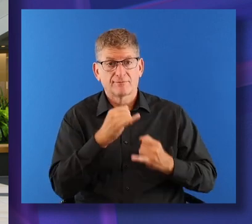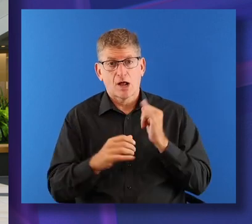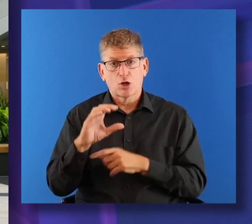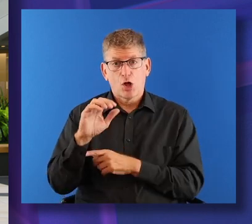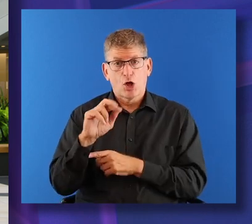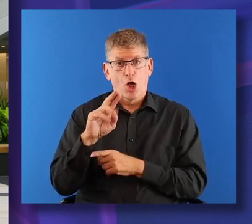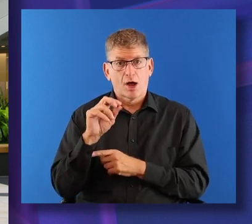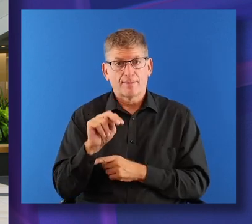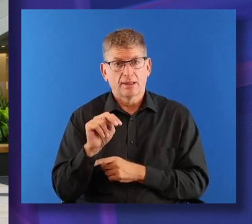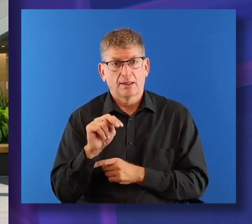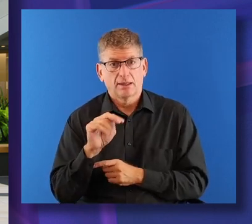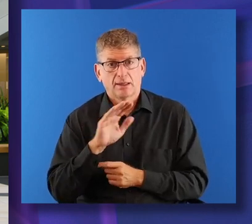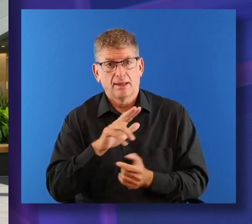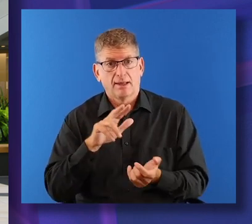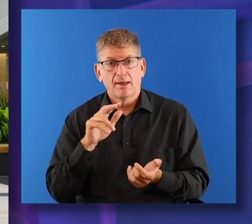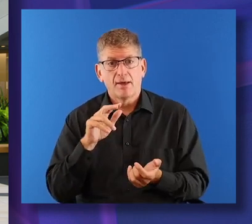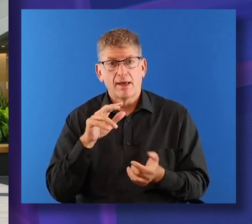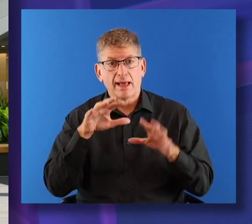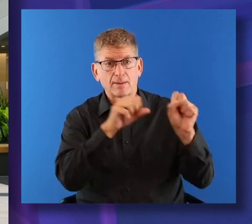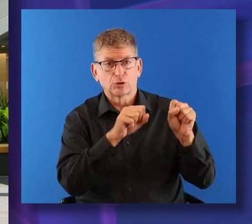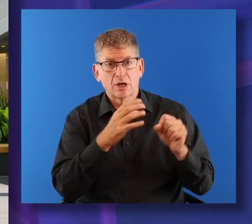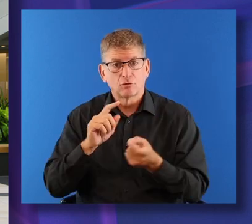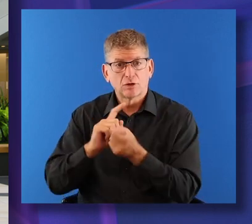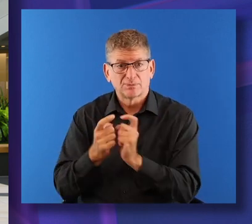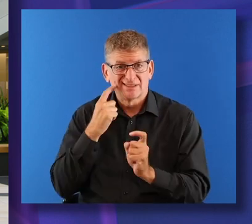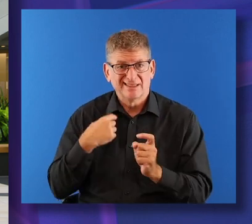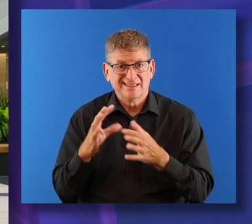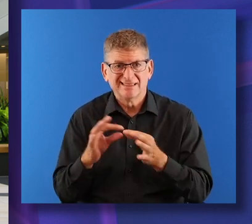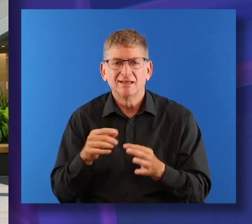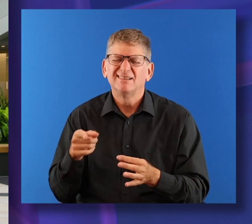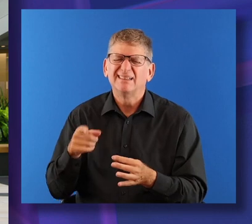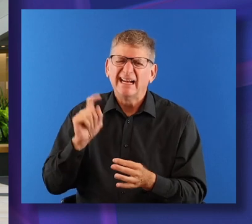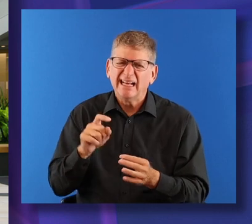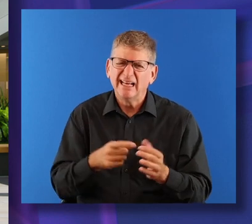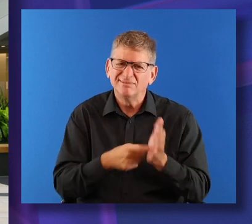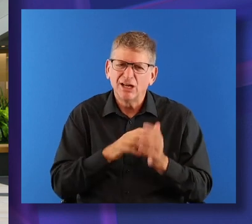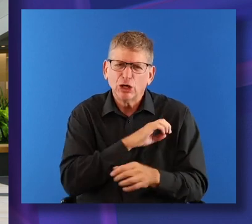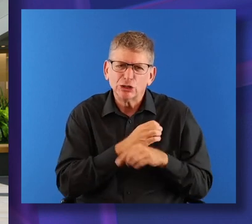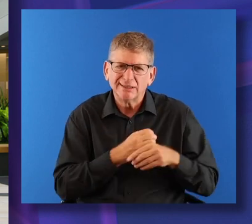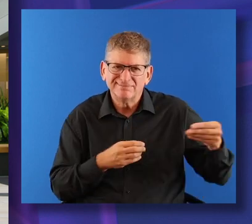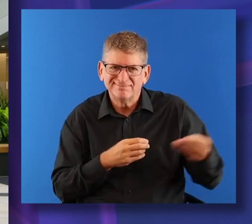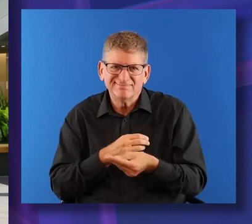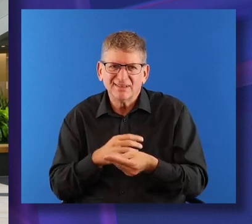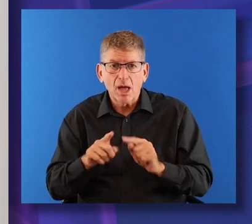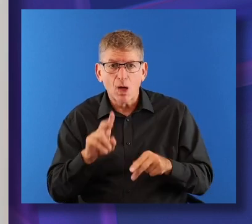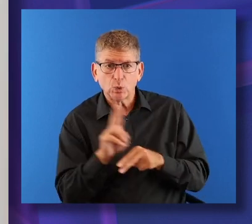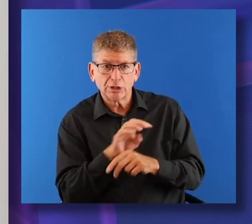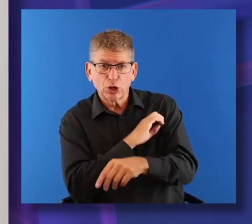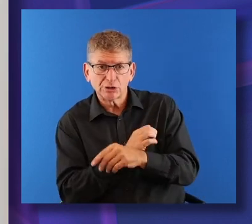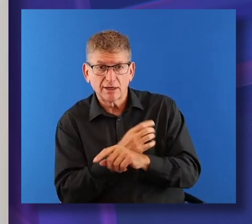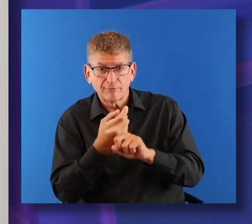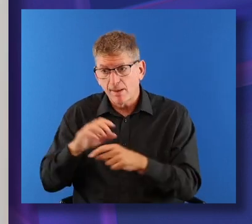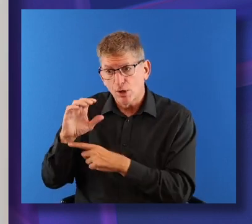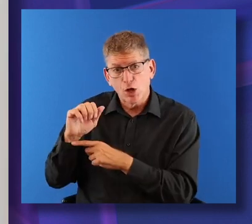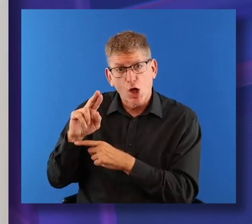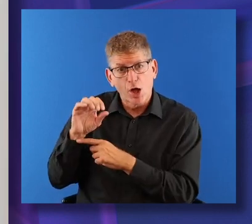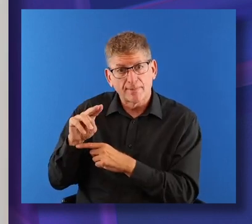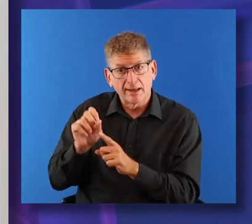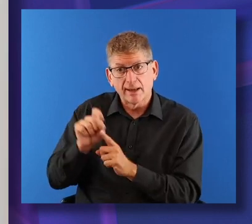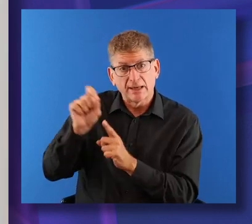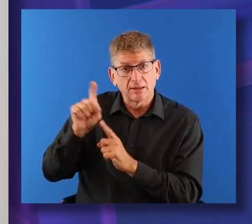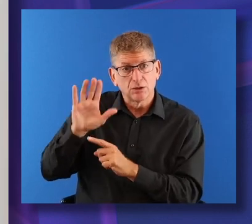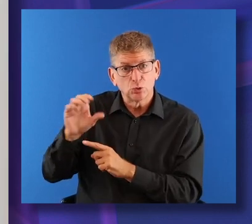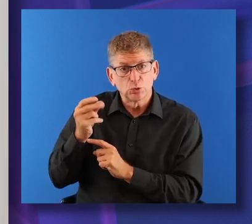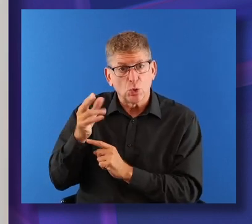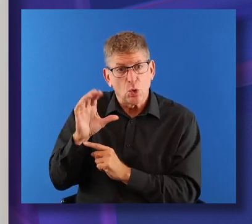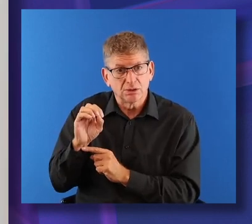require some energy as input. But using energy from carbon-emitting sources would defeat the purpose. Luckily, we have been